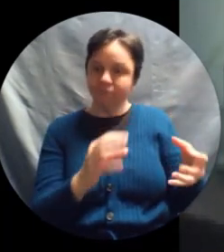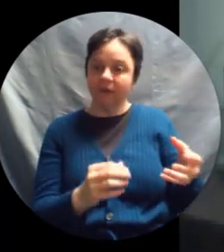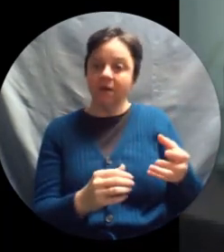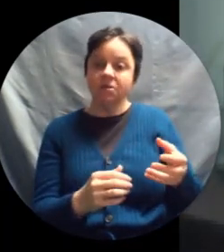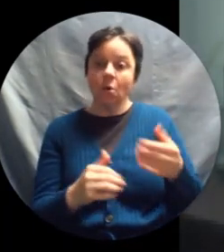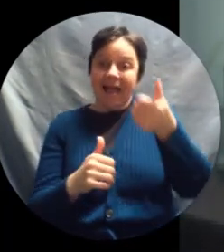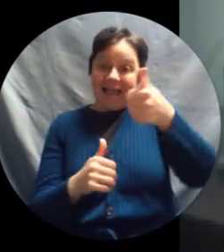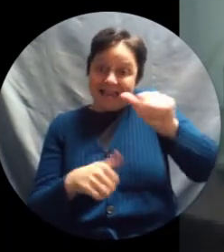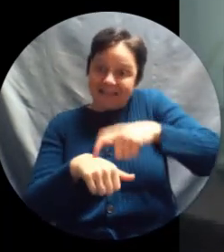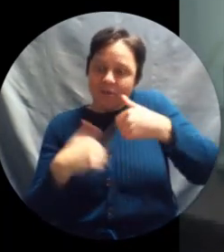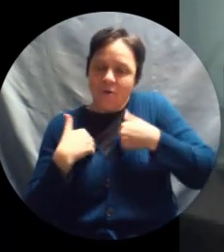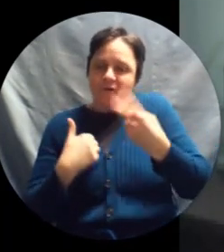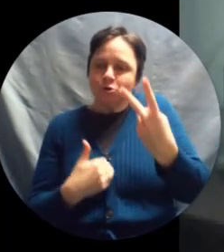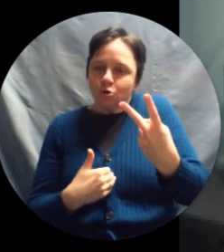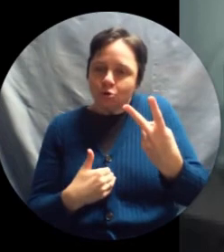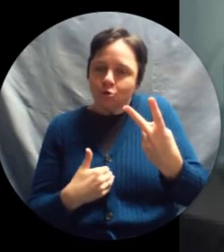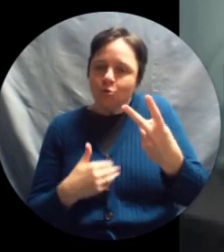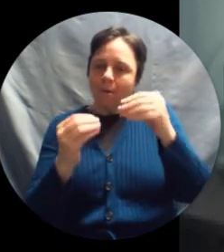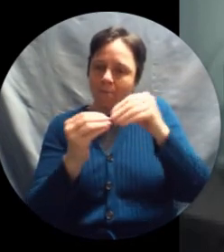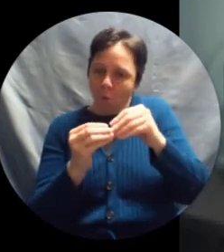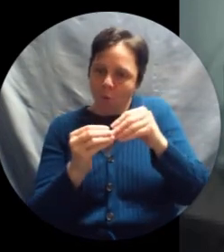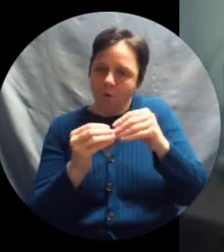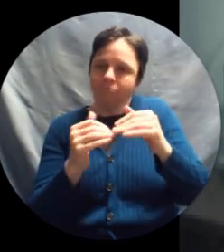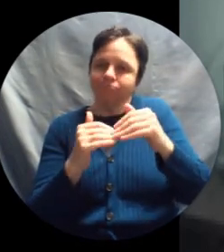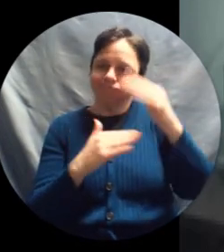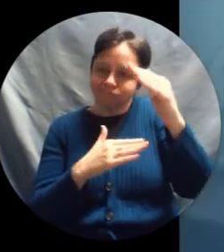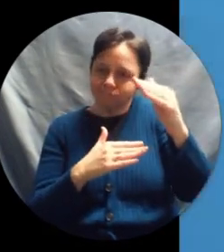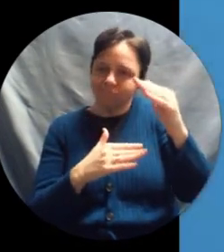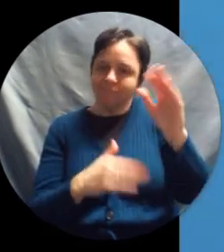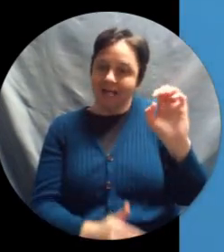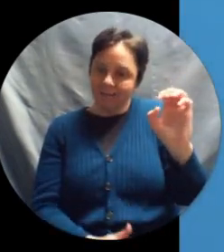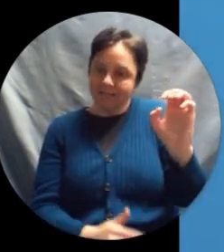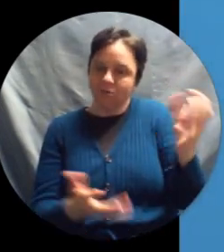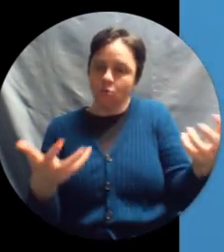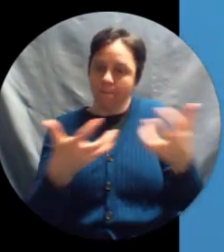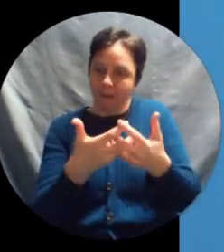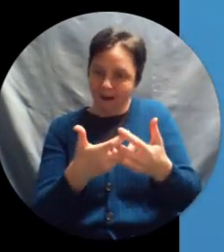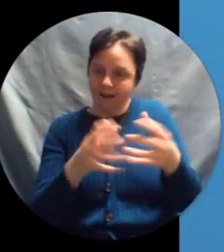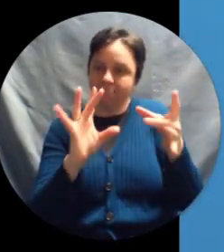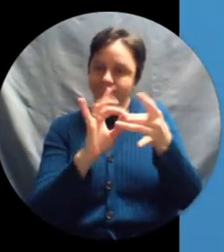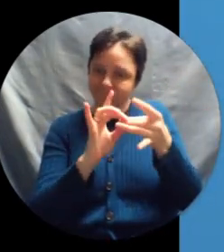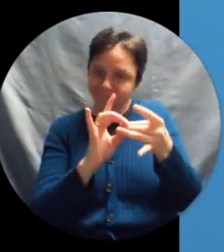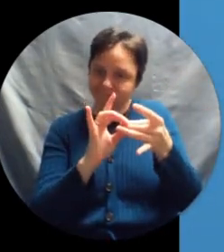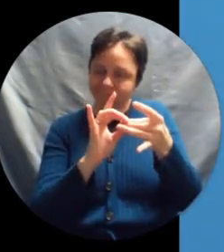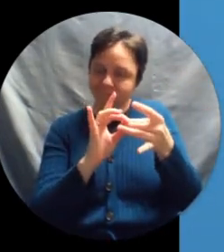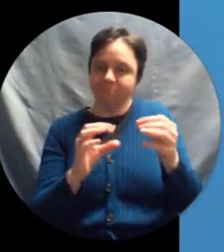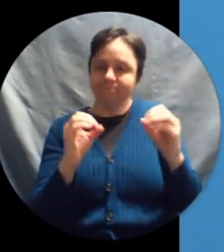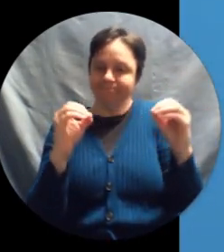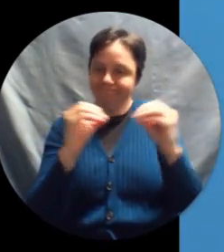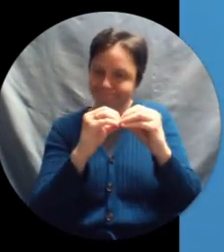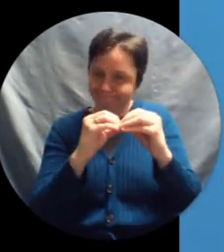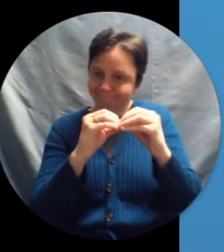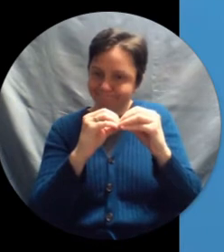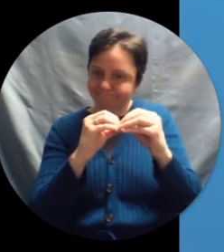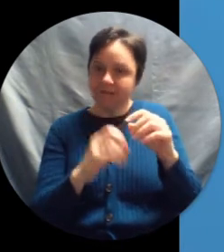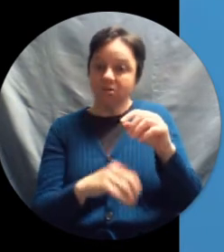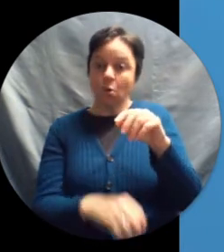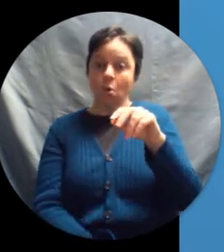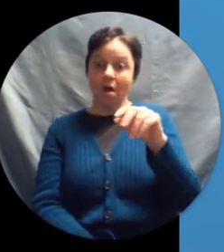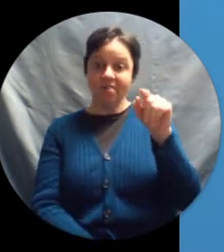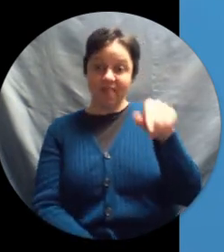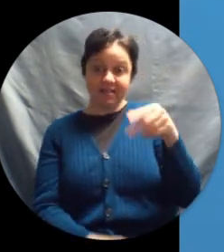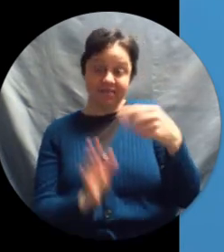two or more elements which come together. Okay, so like this would be a compound. This is a compound of salt. It's a compound